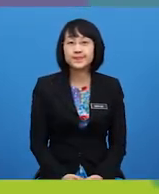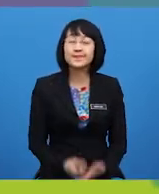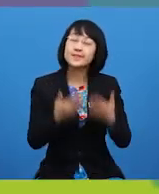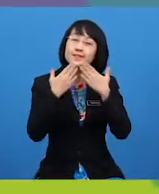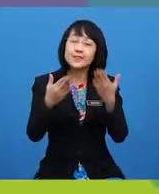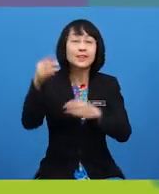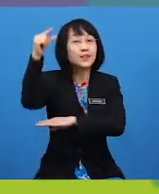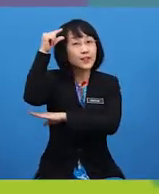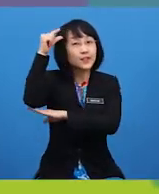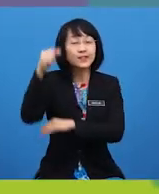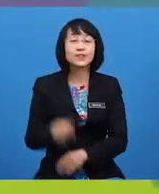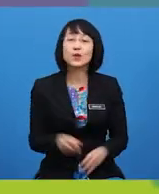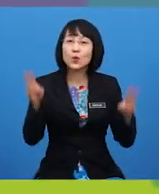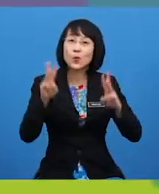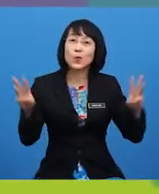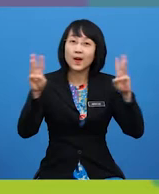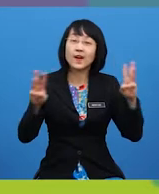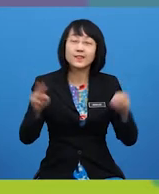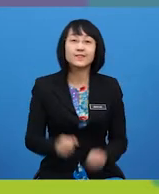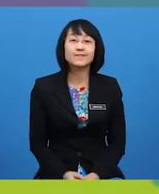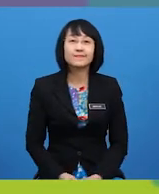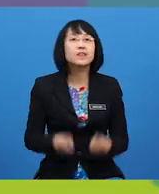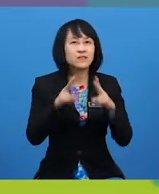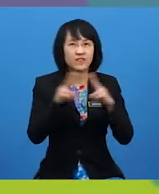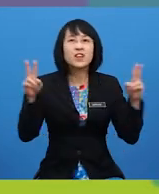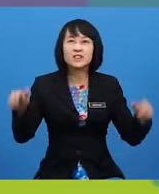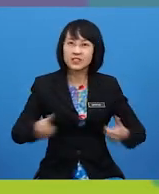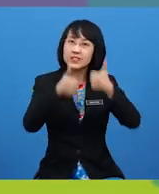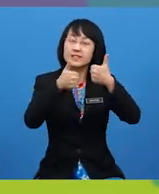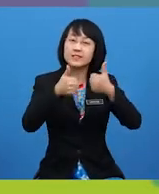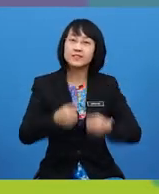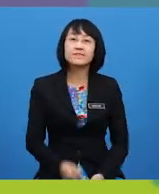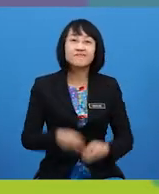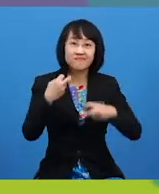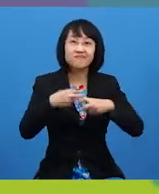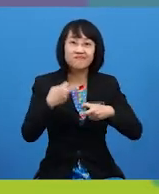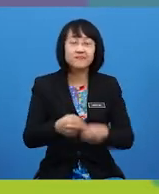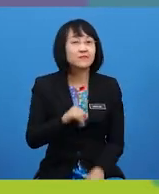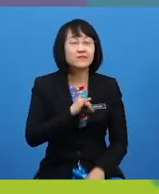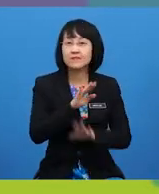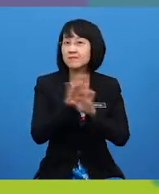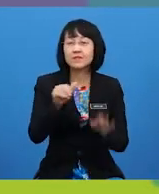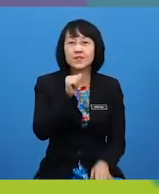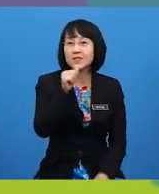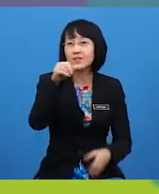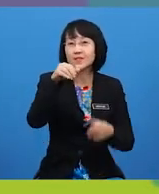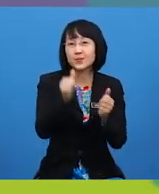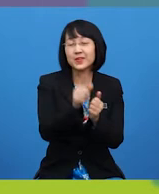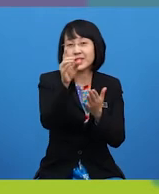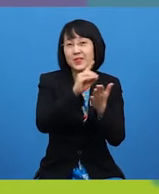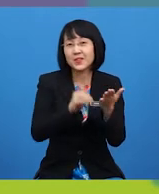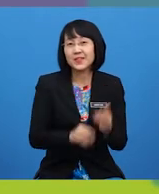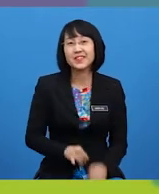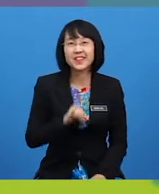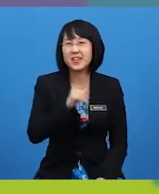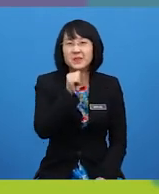Thank you, GramWiz. Wow, that was very challenging. I'm not good with drawing, so I'm